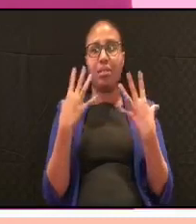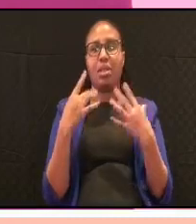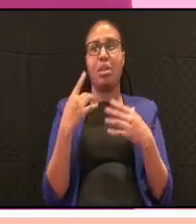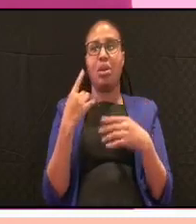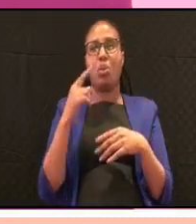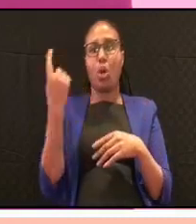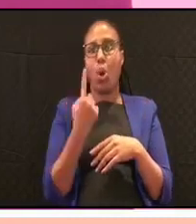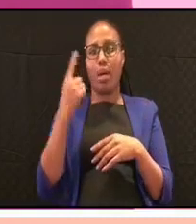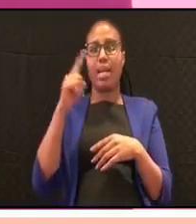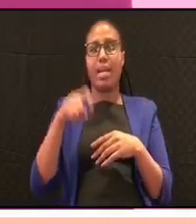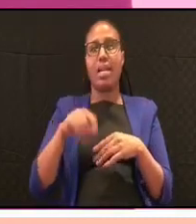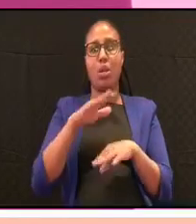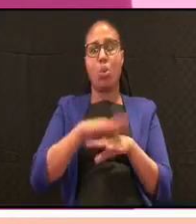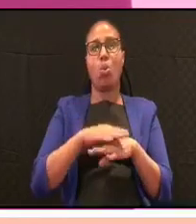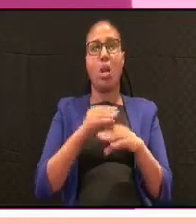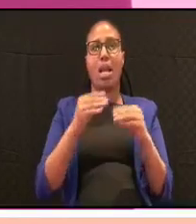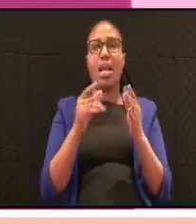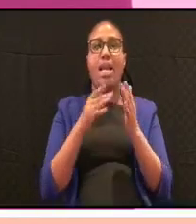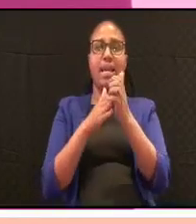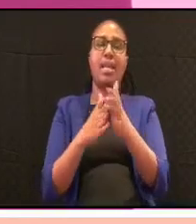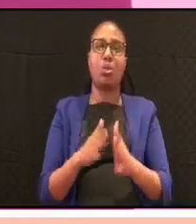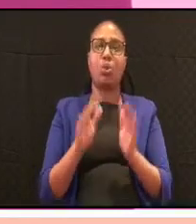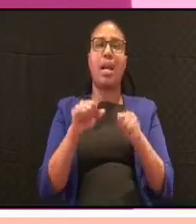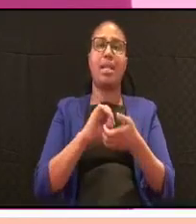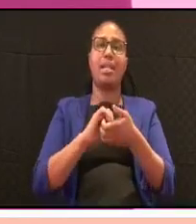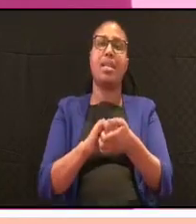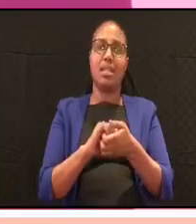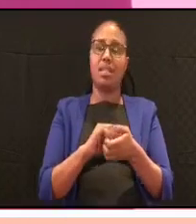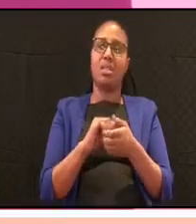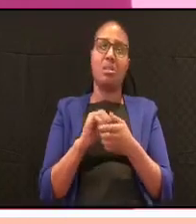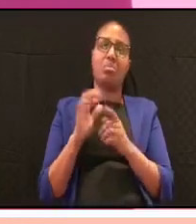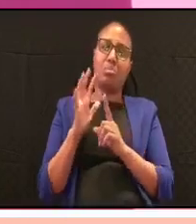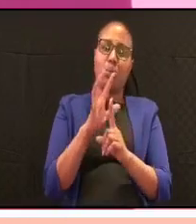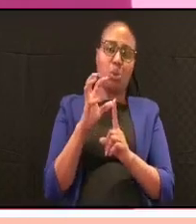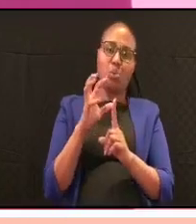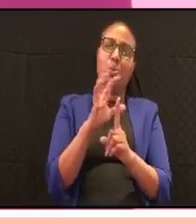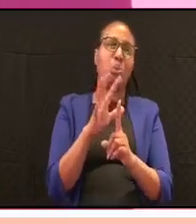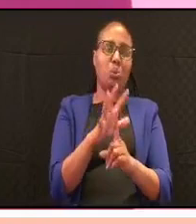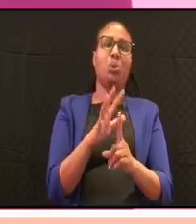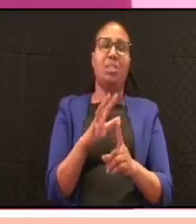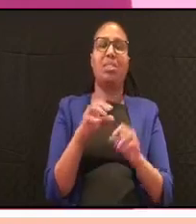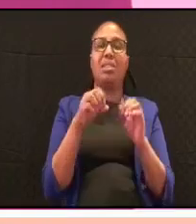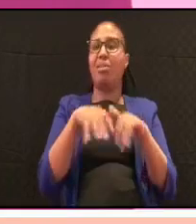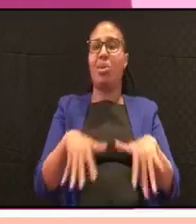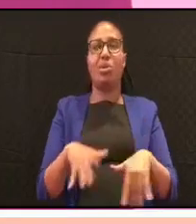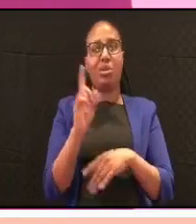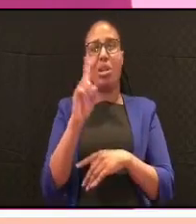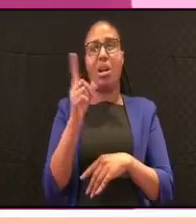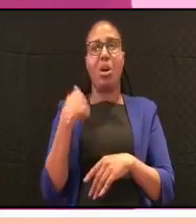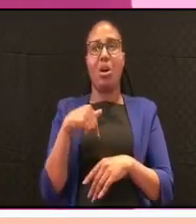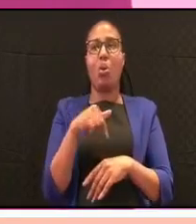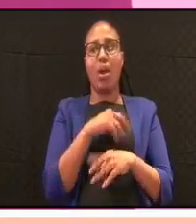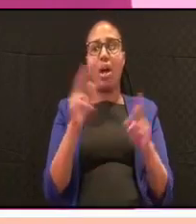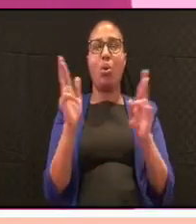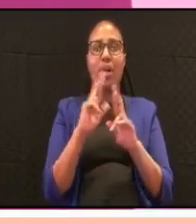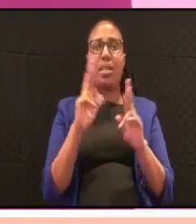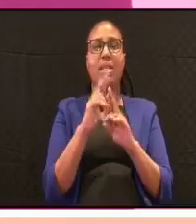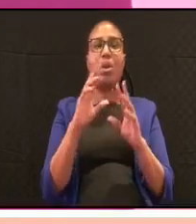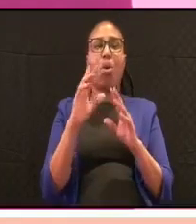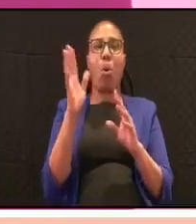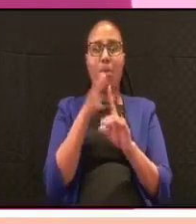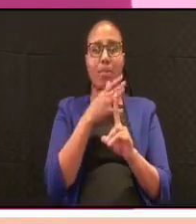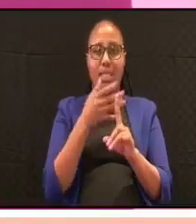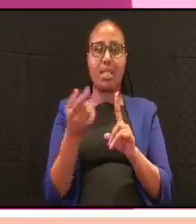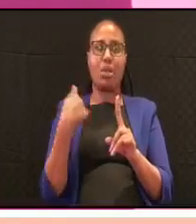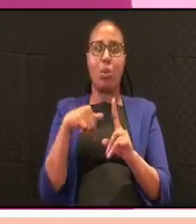need good leaders whom we can engage. We don't need to be pushed by anybody on matters devolution. We are already persuaded, and